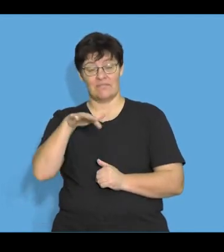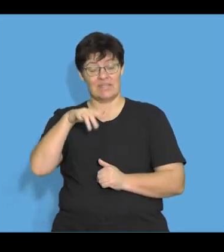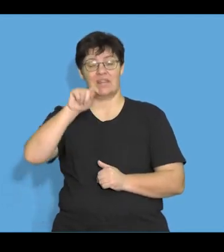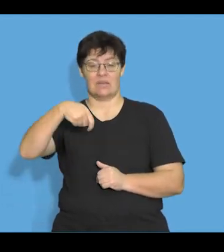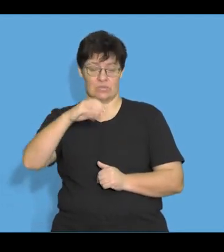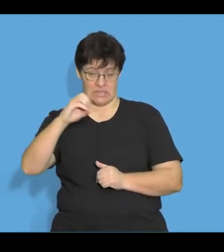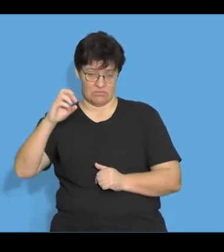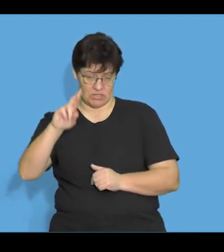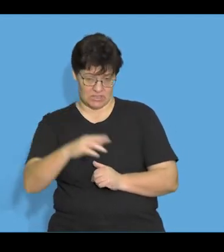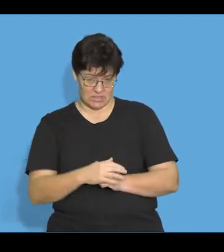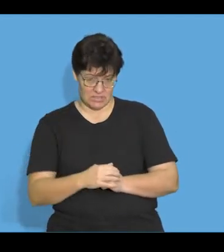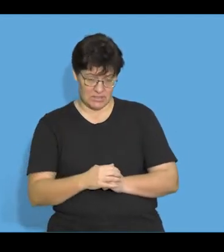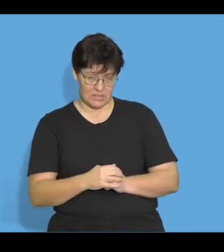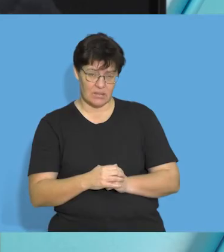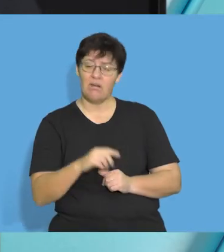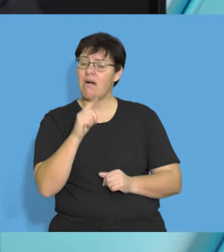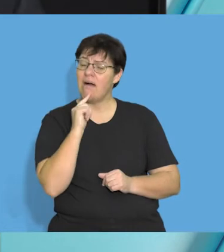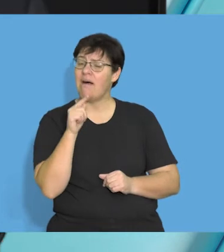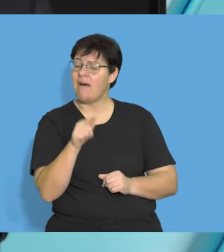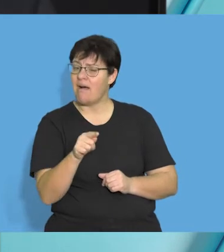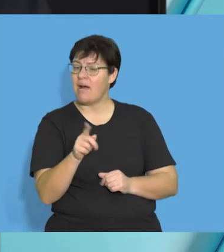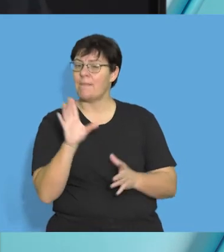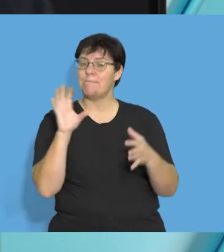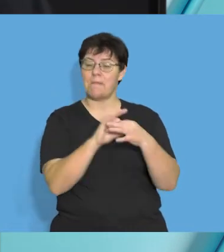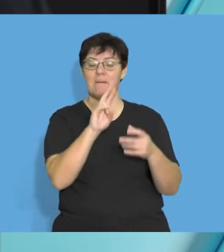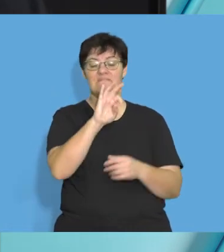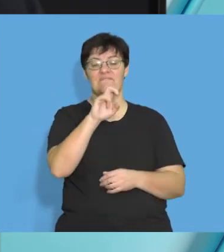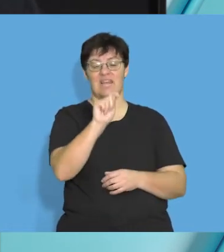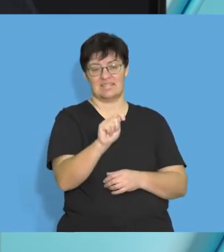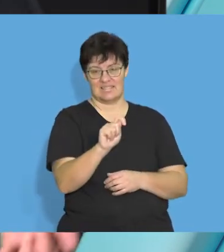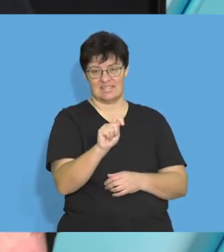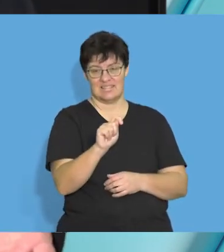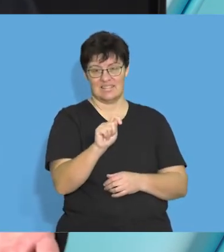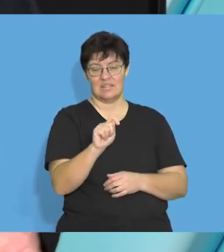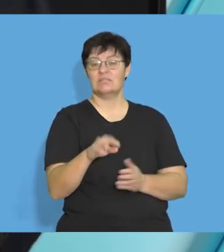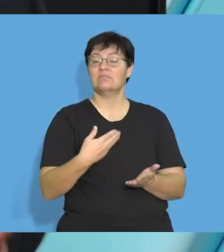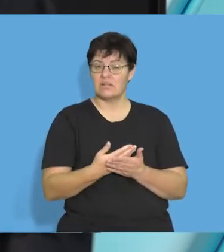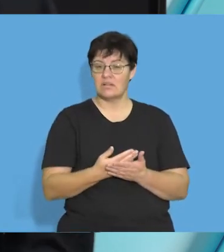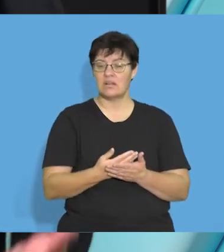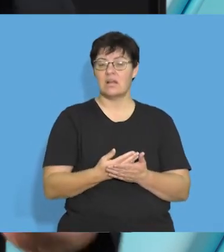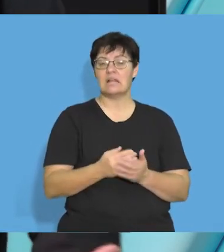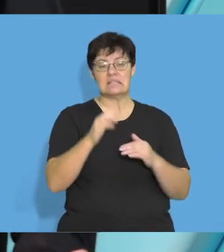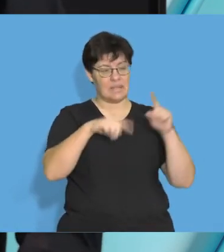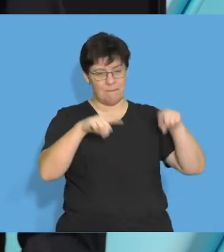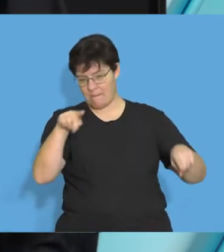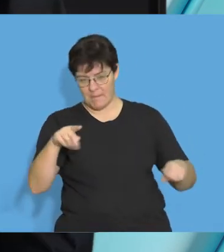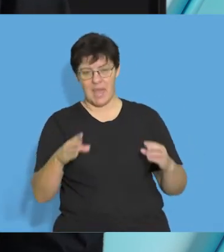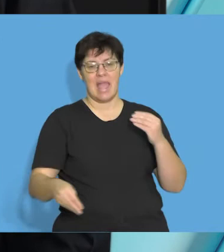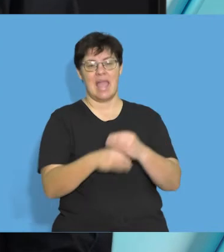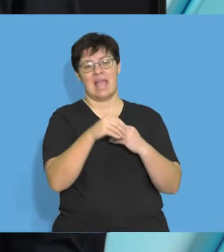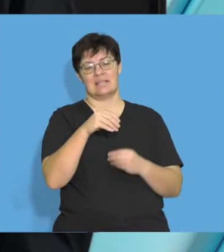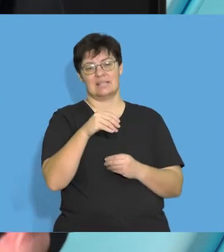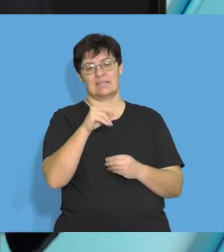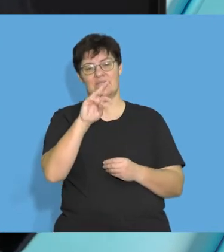in, obviously, with the VAT component, which is applicable to certain grades. You must also know